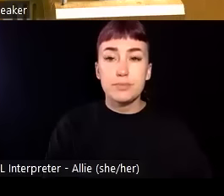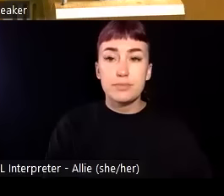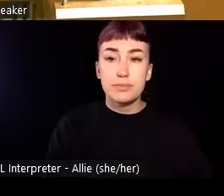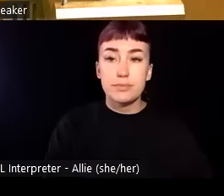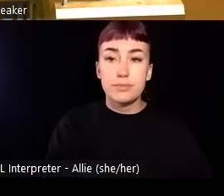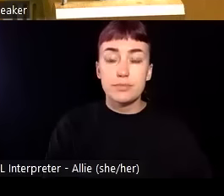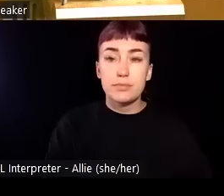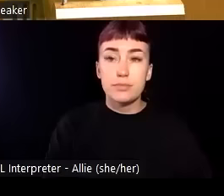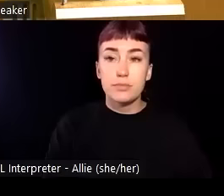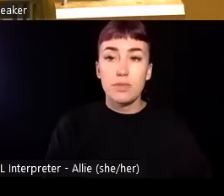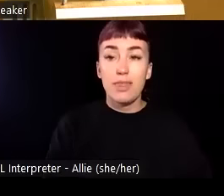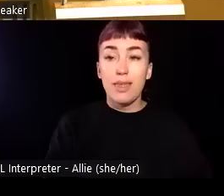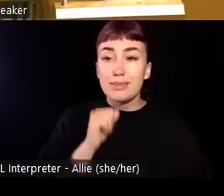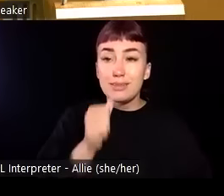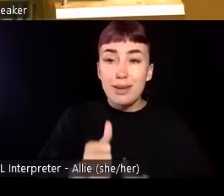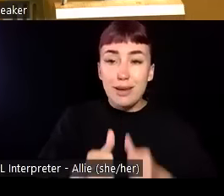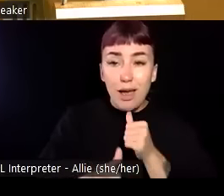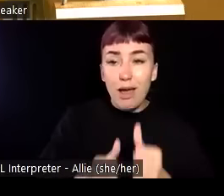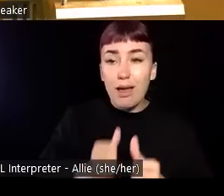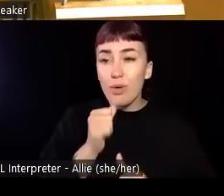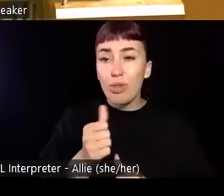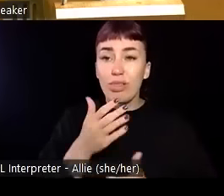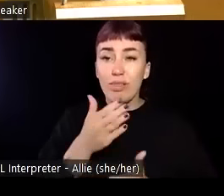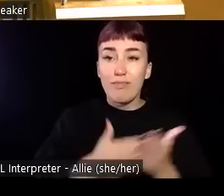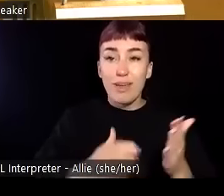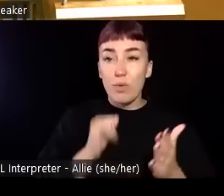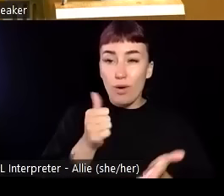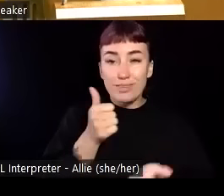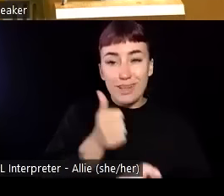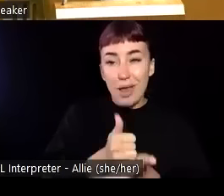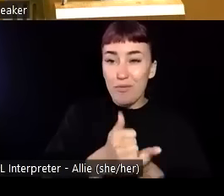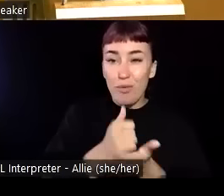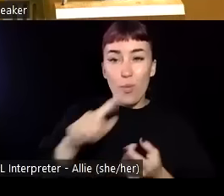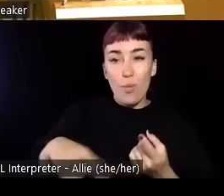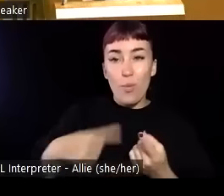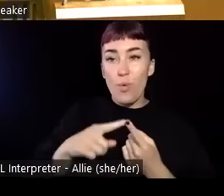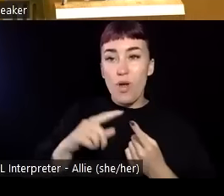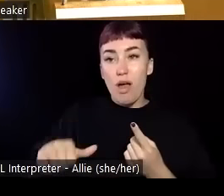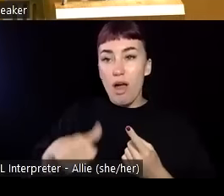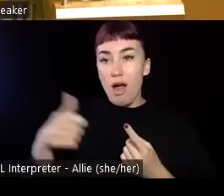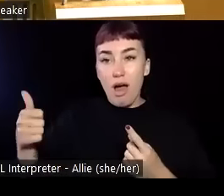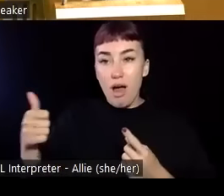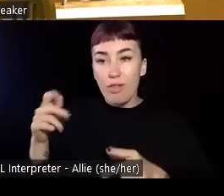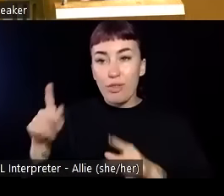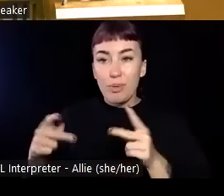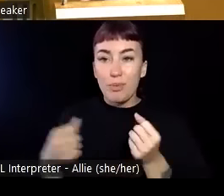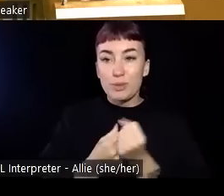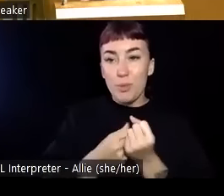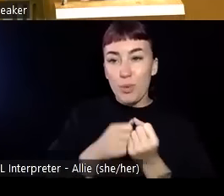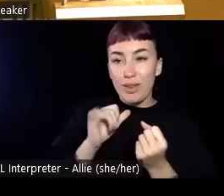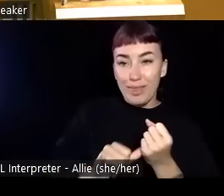The denial phase, it wasn't helpful when everybody else sort of supported that.